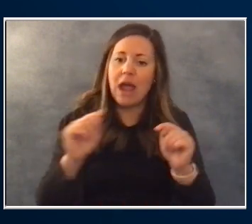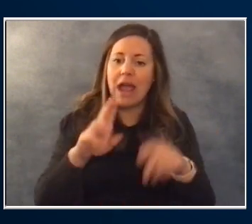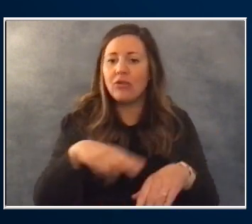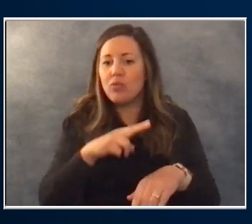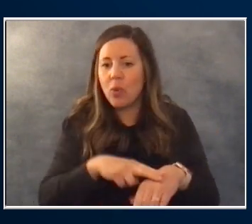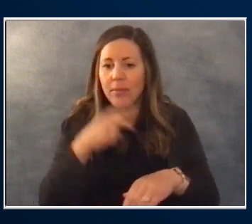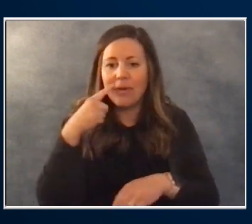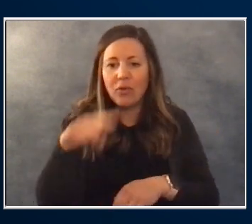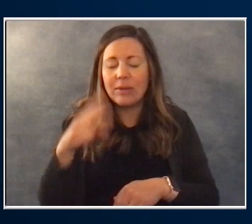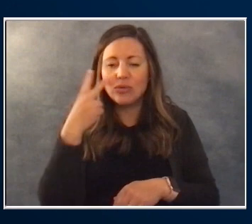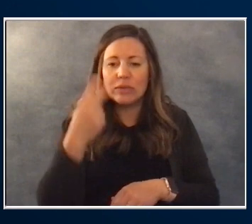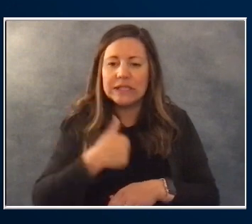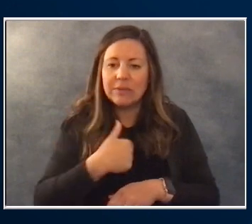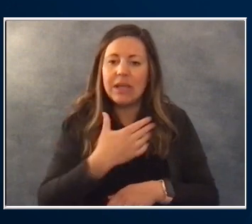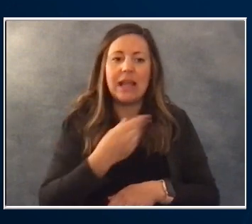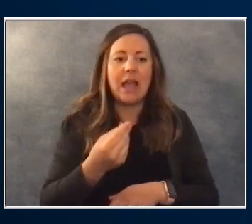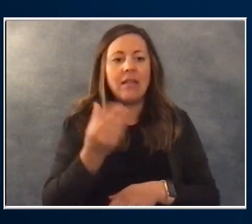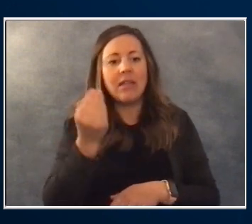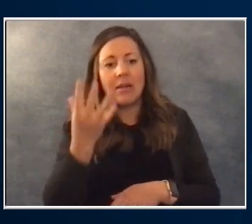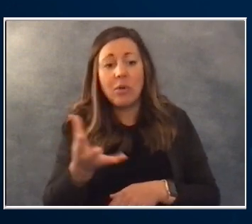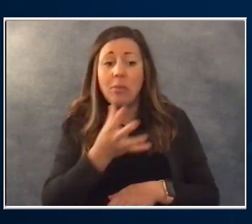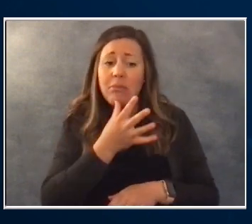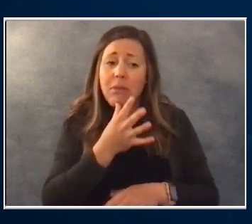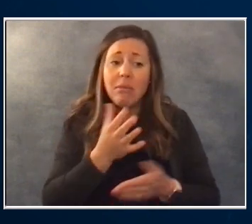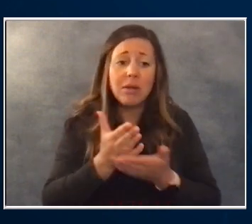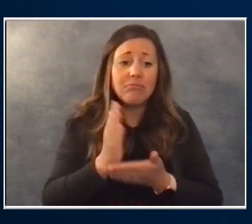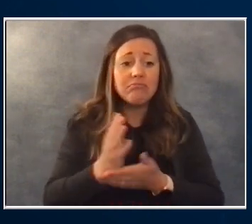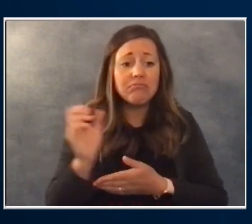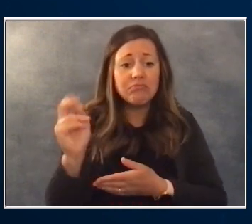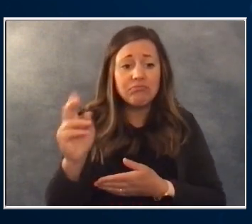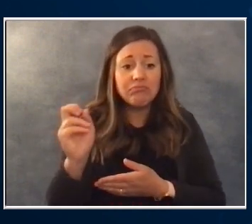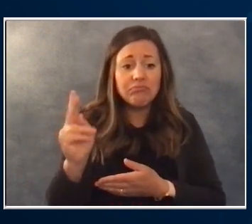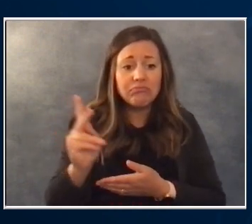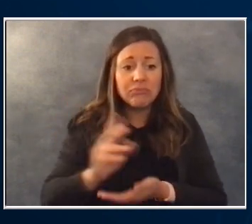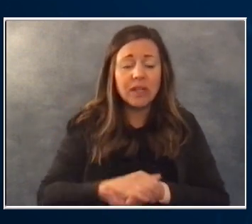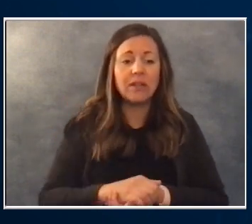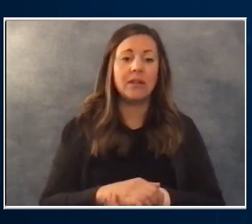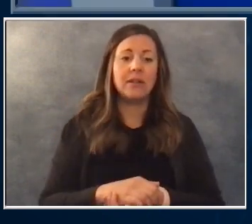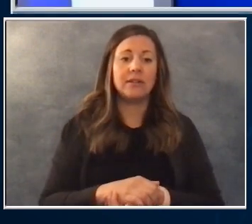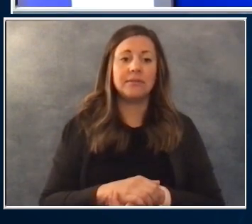see me and to let him know mommy was okay. And